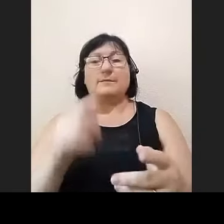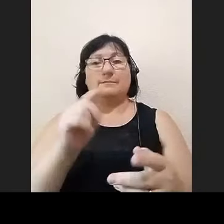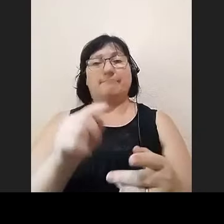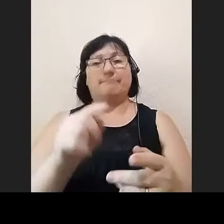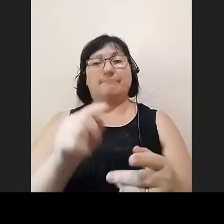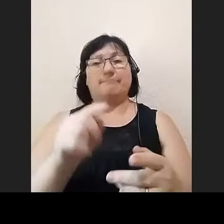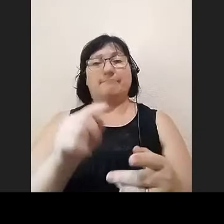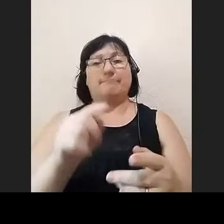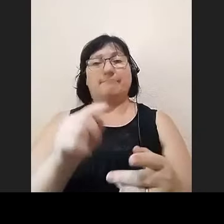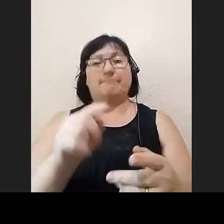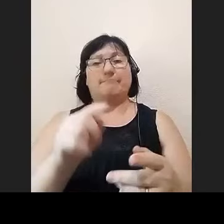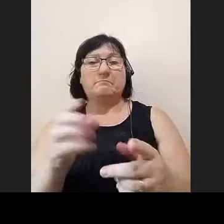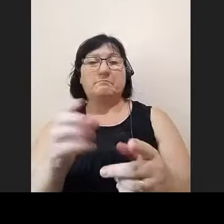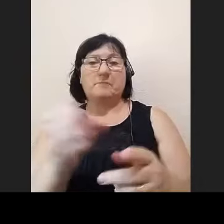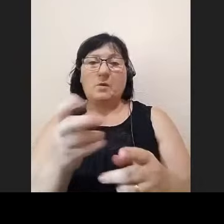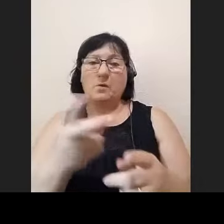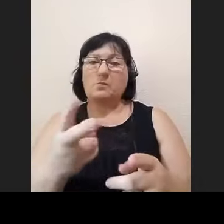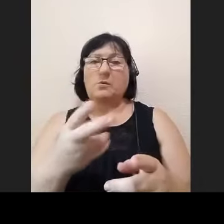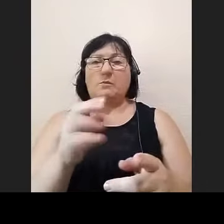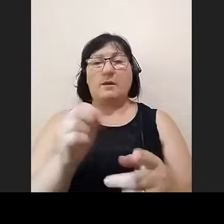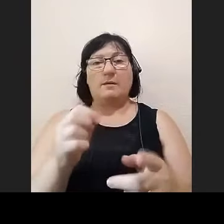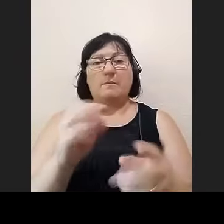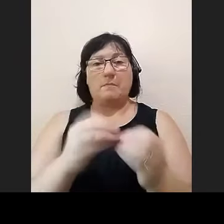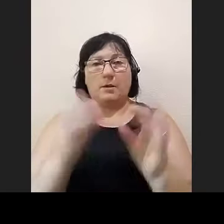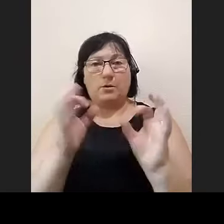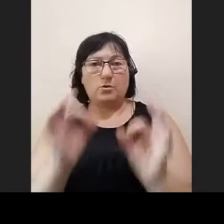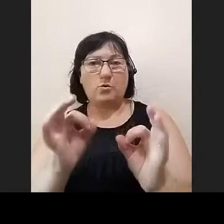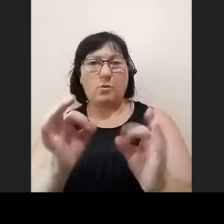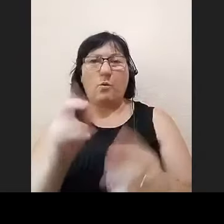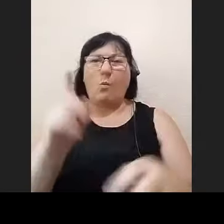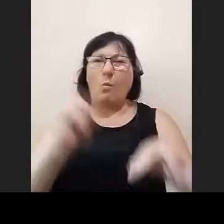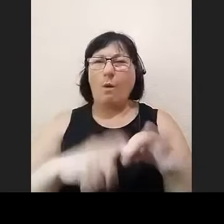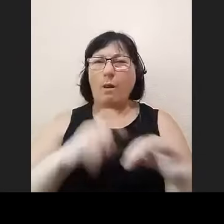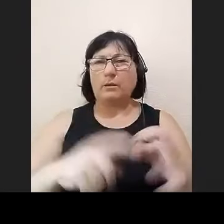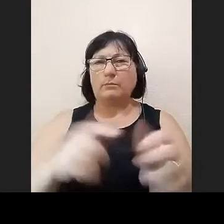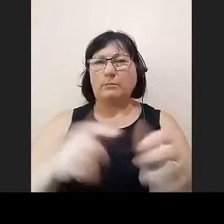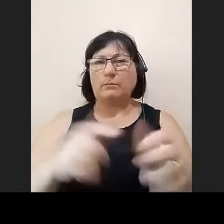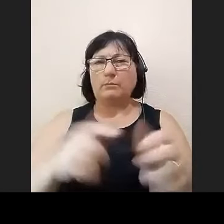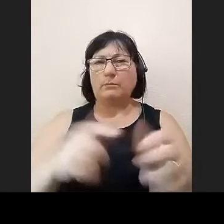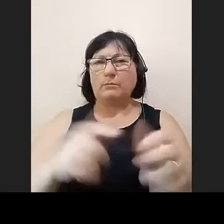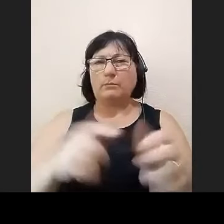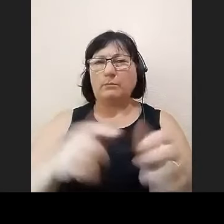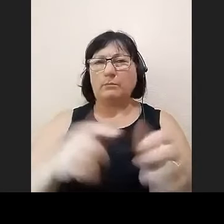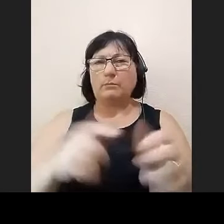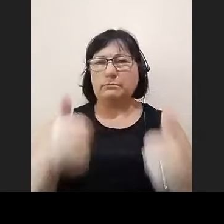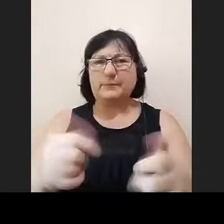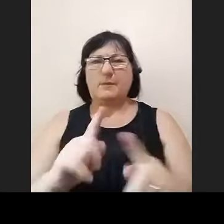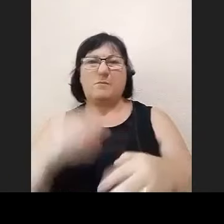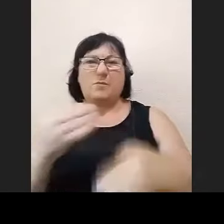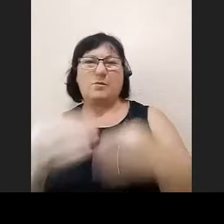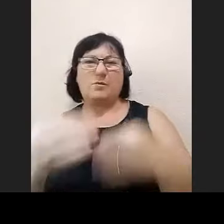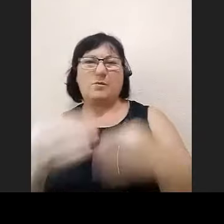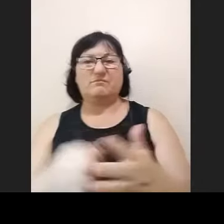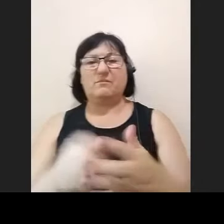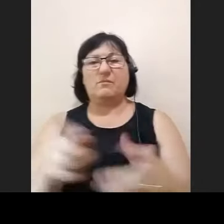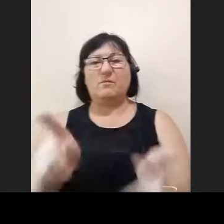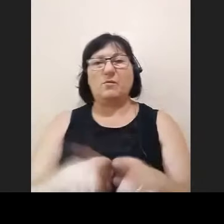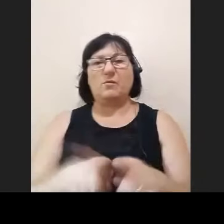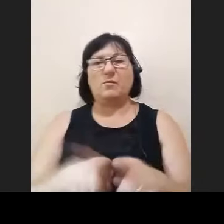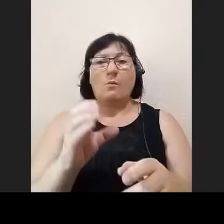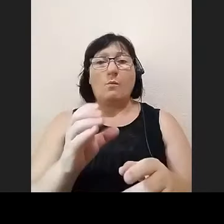quality internal operational processes and have an appropriate record of compliance, who will receive